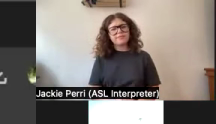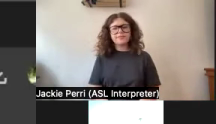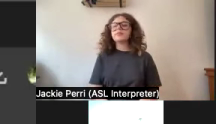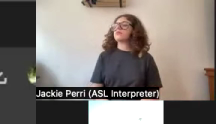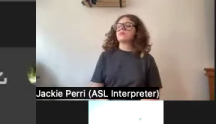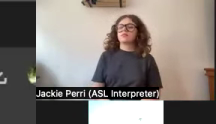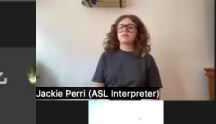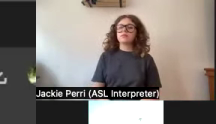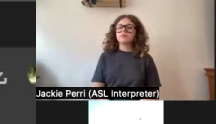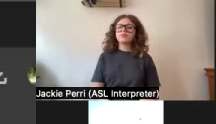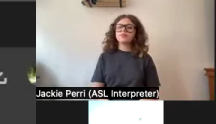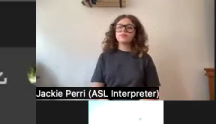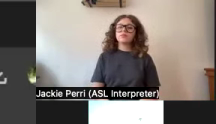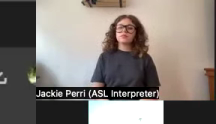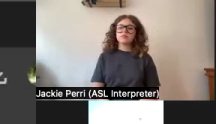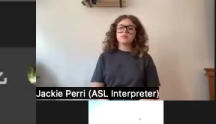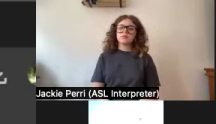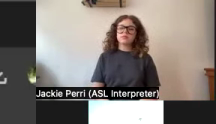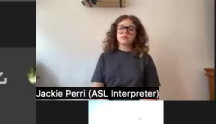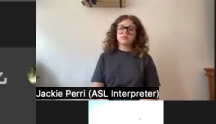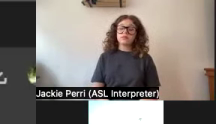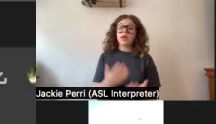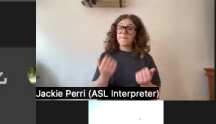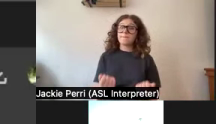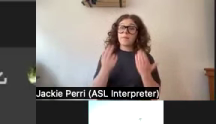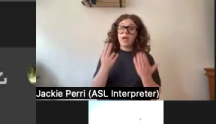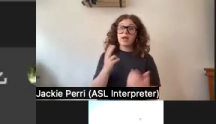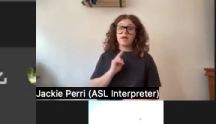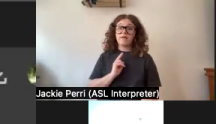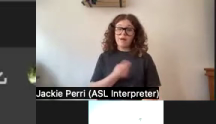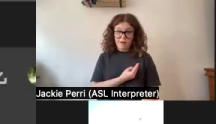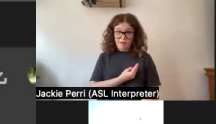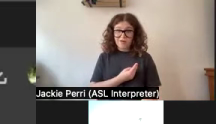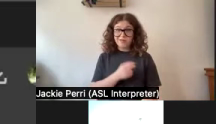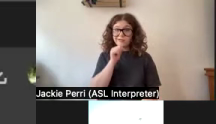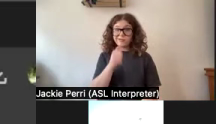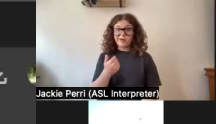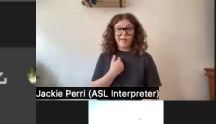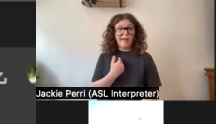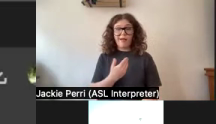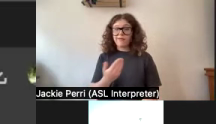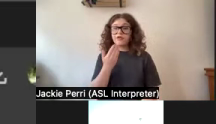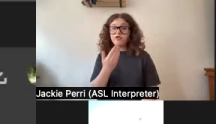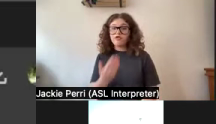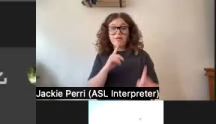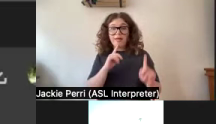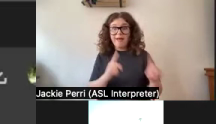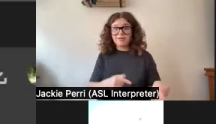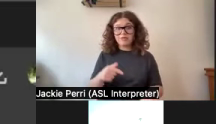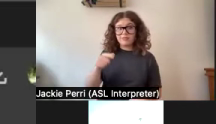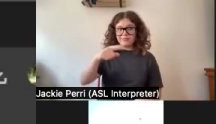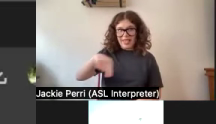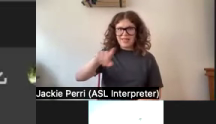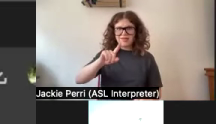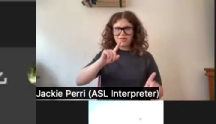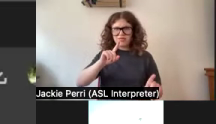Pues Um, muchas de nosotros well, no many of tenemos una us buena don't respuesta have a porque good answer to these no questions recibimos because